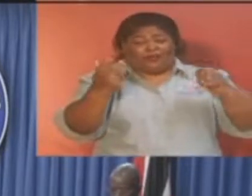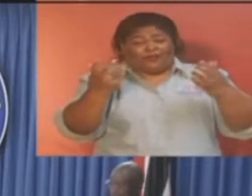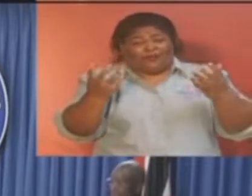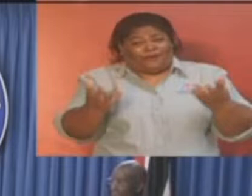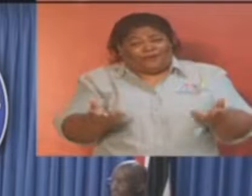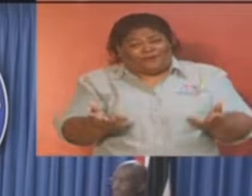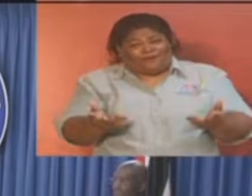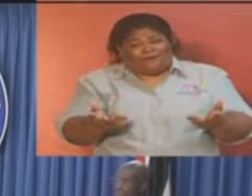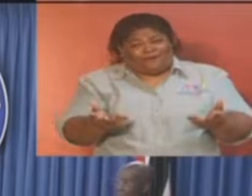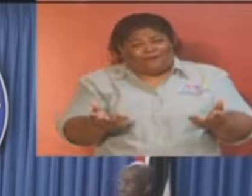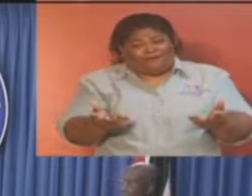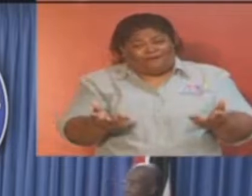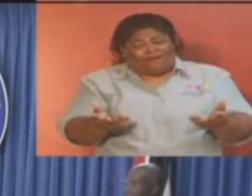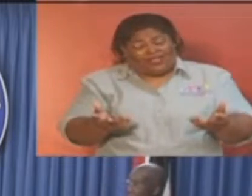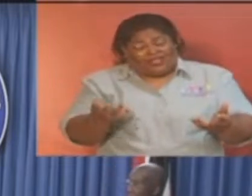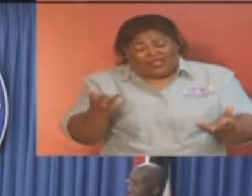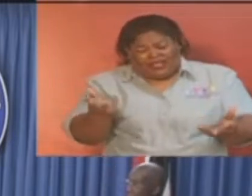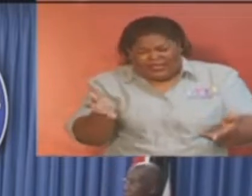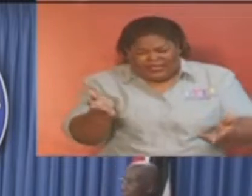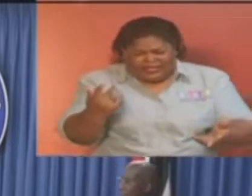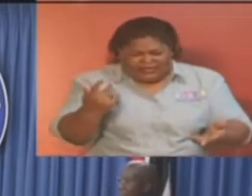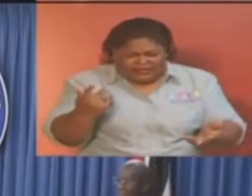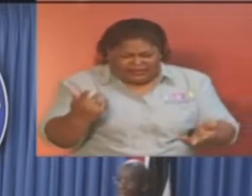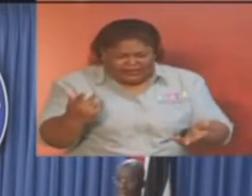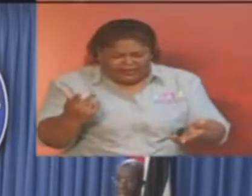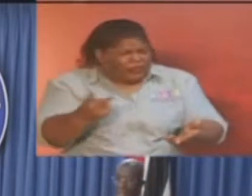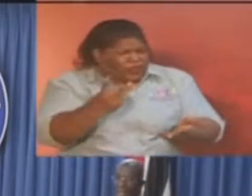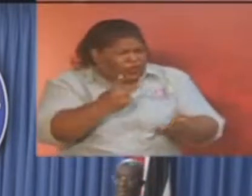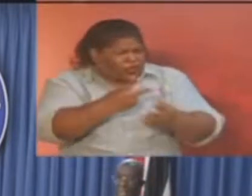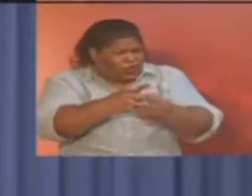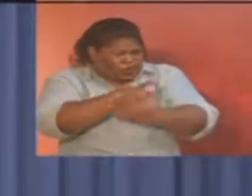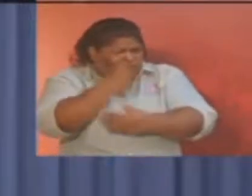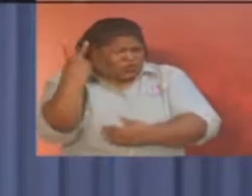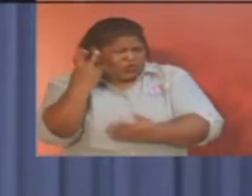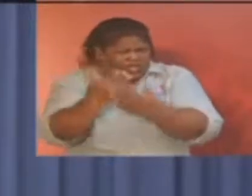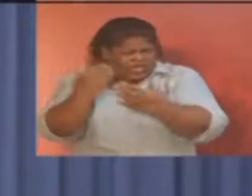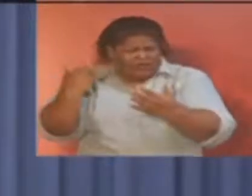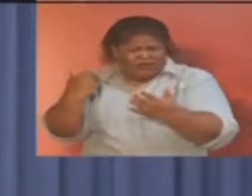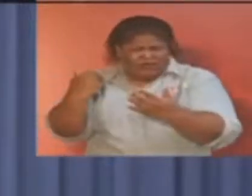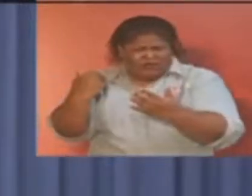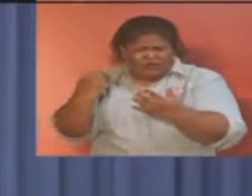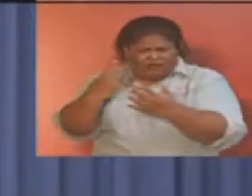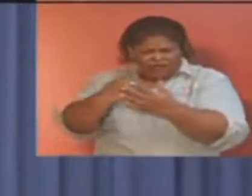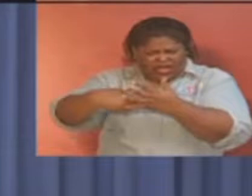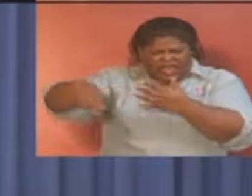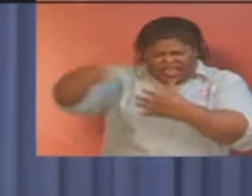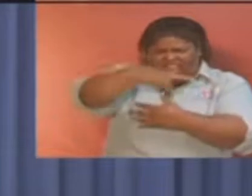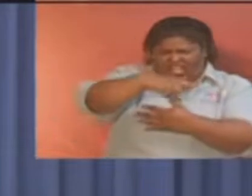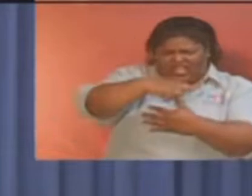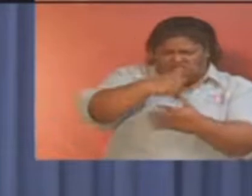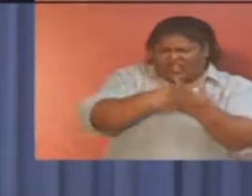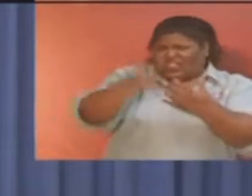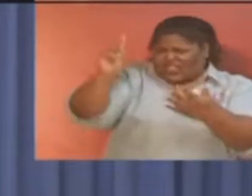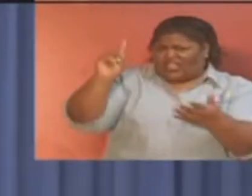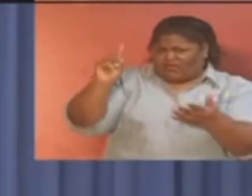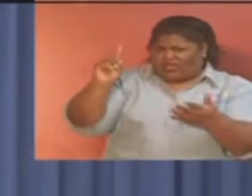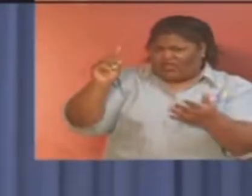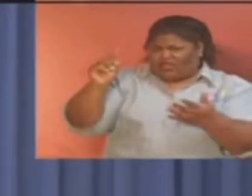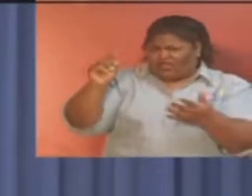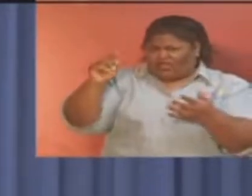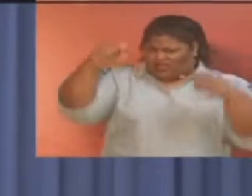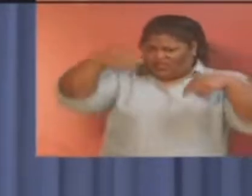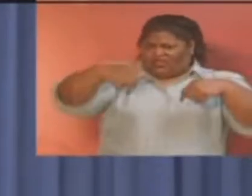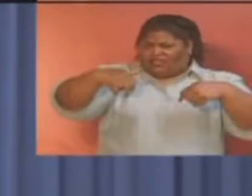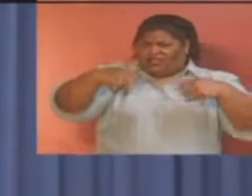only 2 days ago I was here, and sometime before that, not too long before. What we are doing is trying